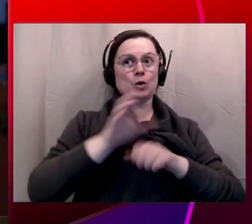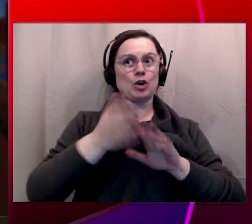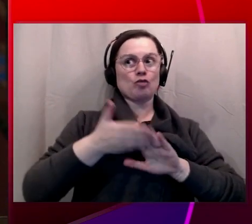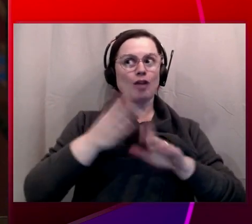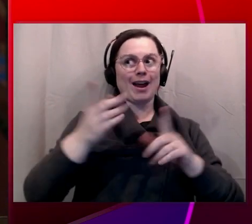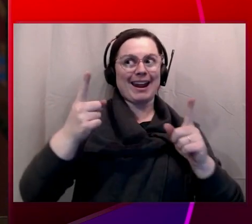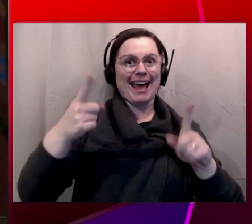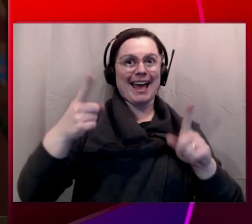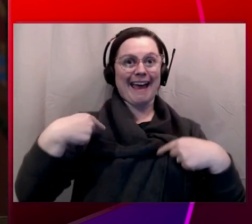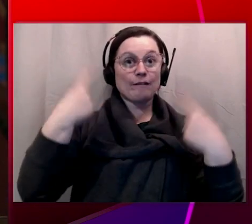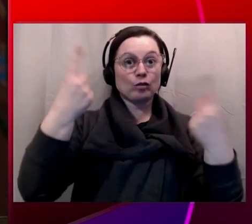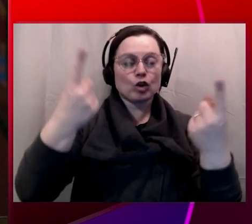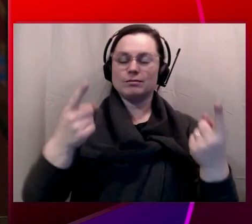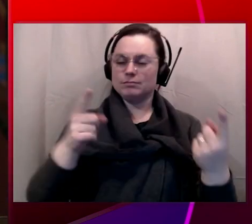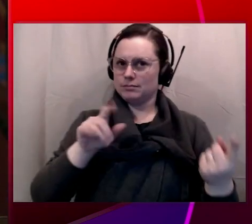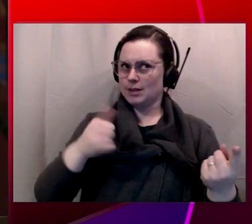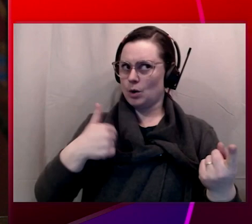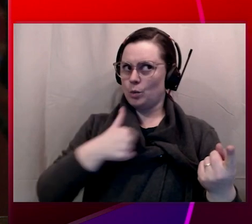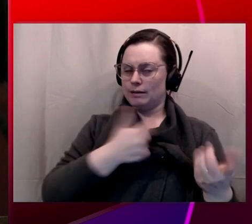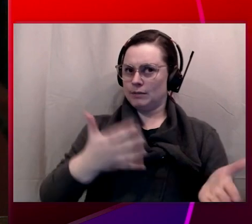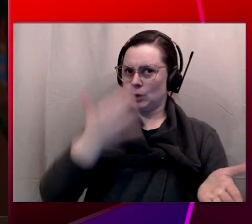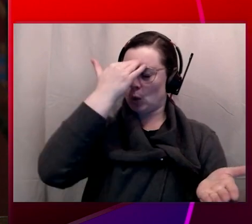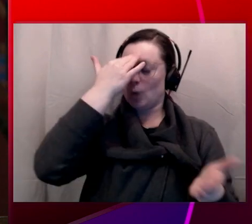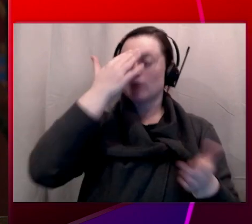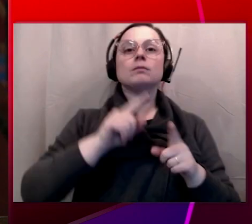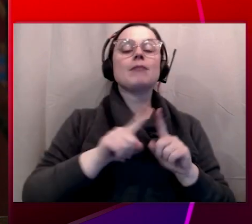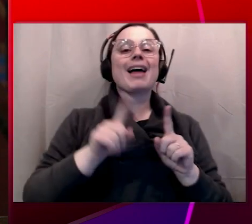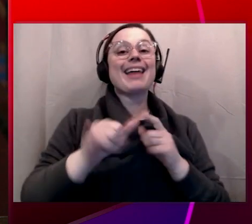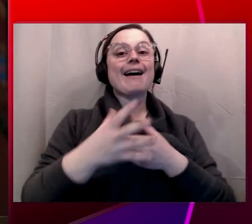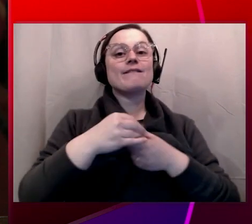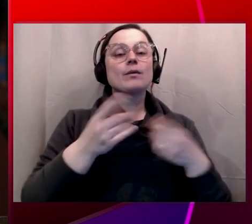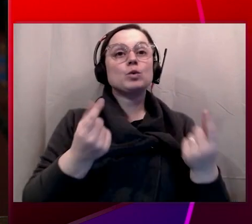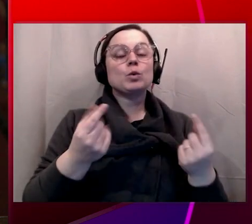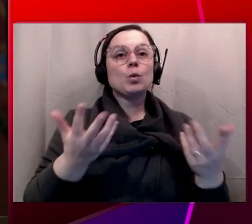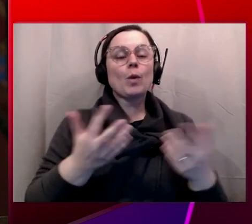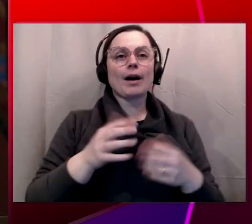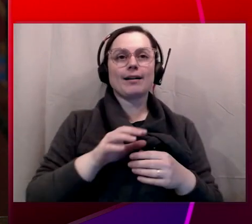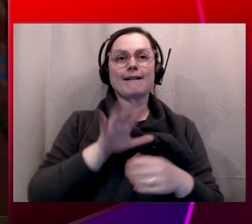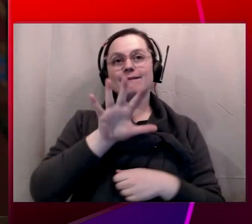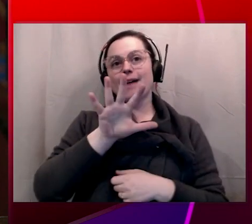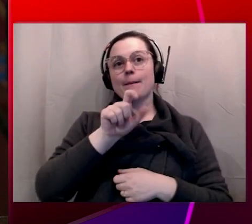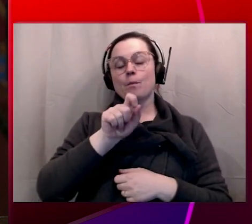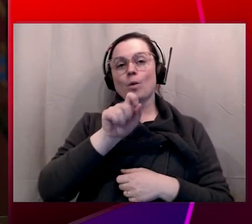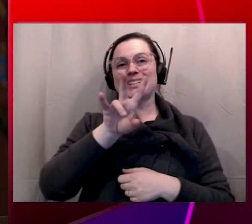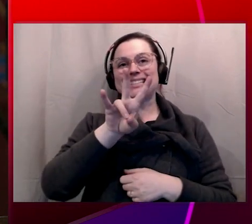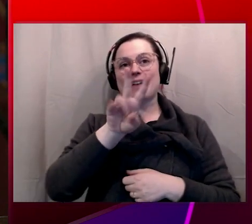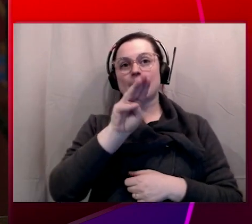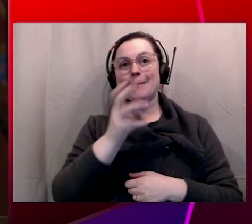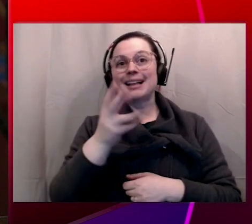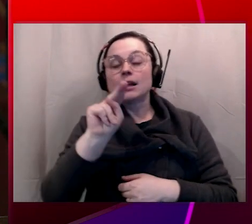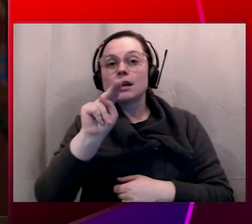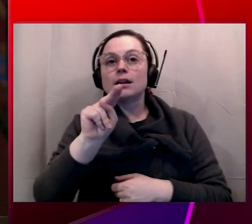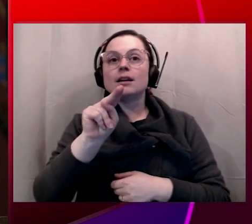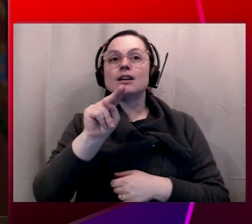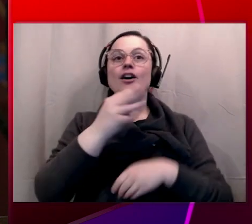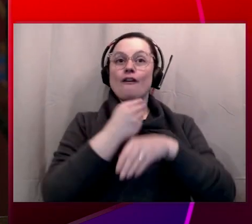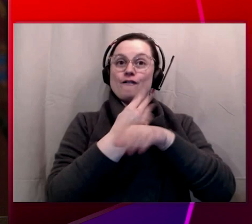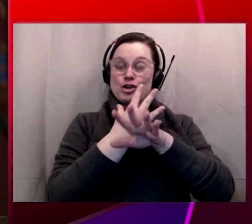we know about. And so that involved using 5.7 million virtual